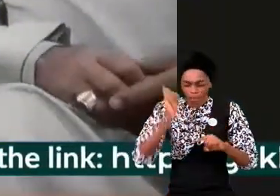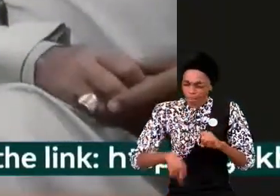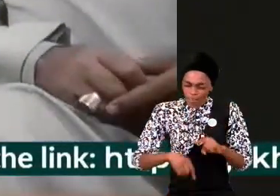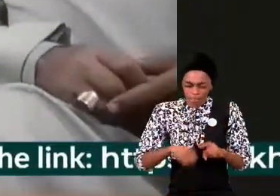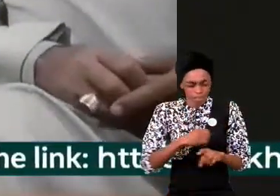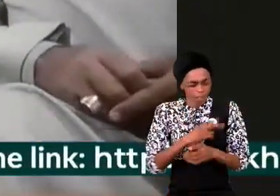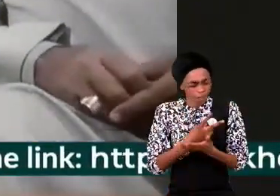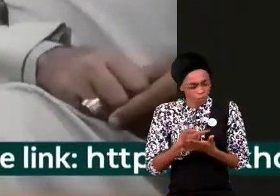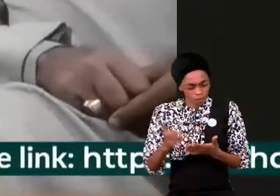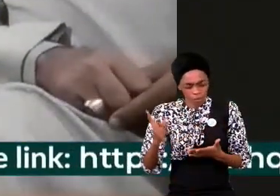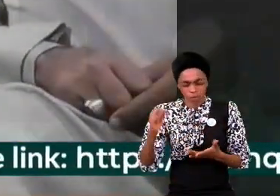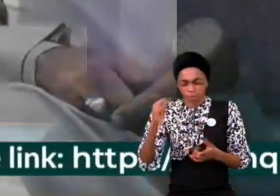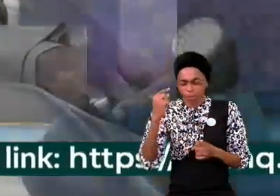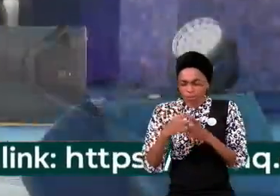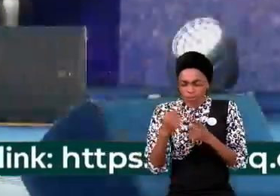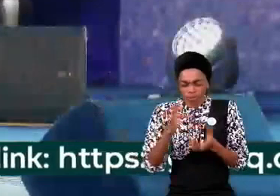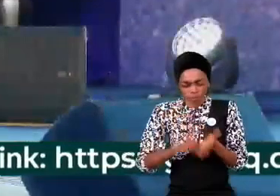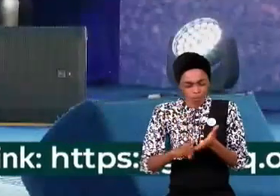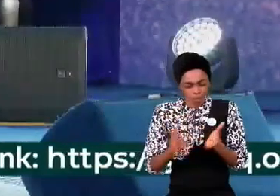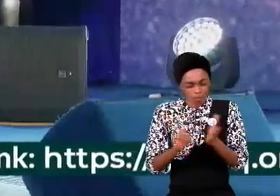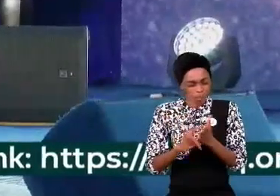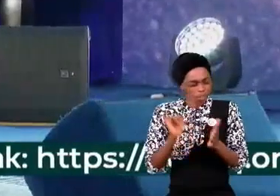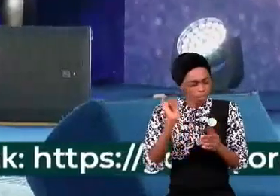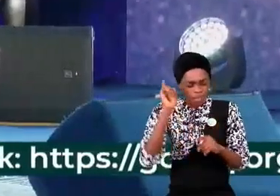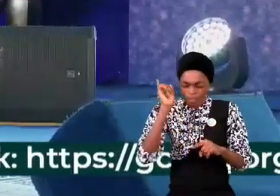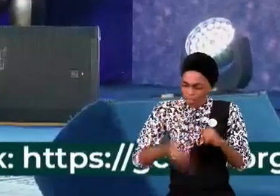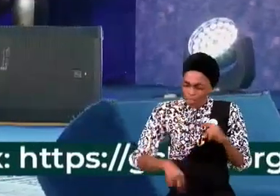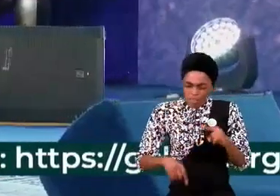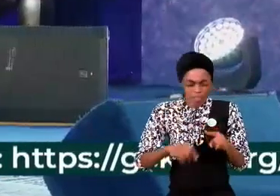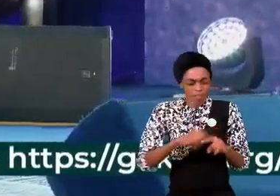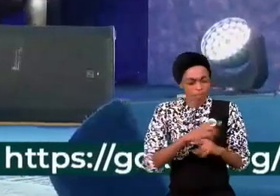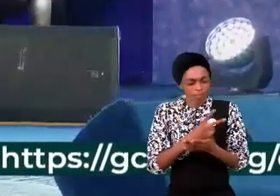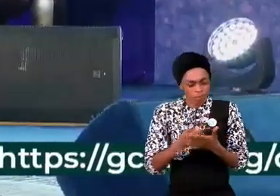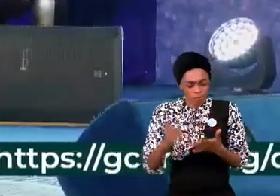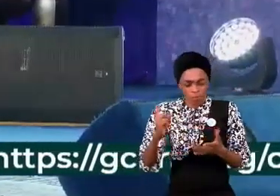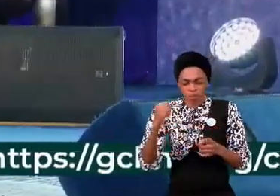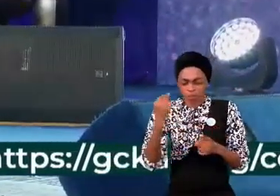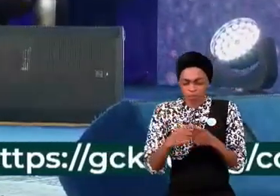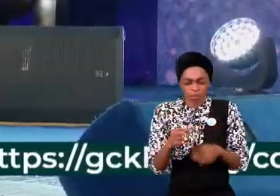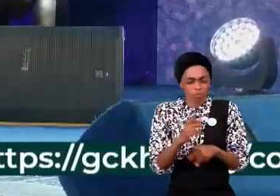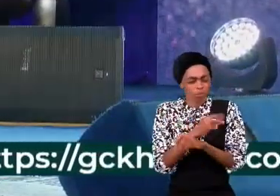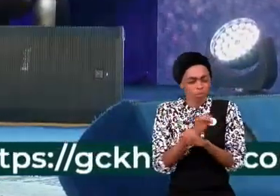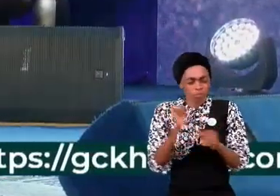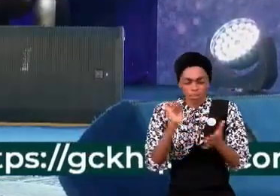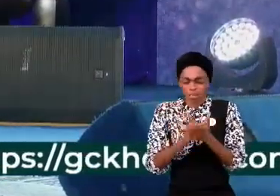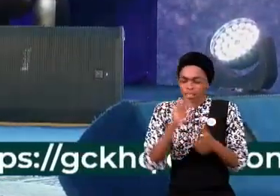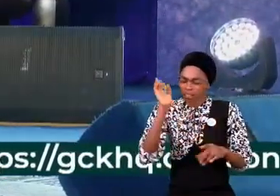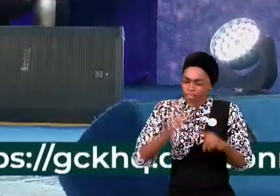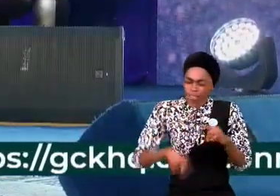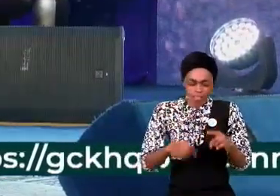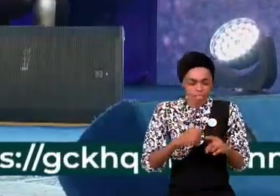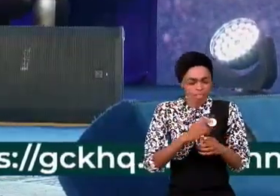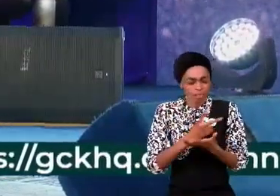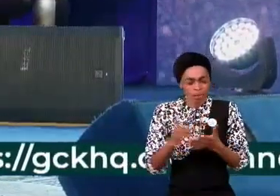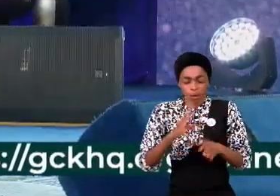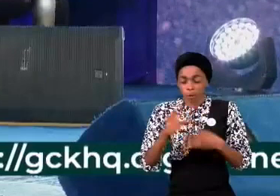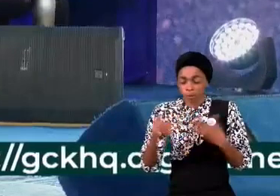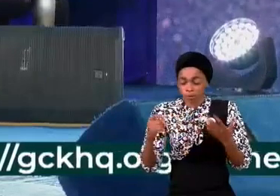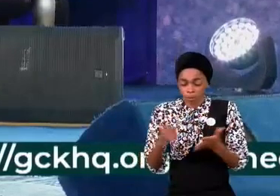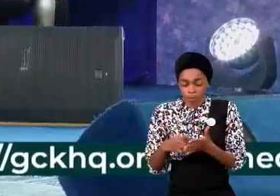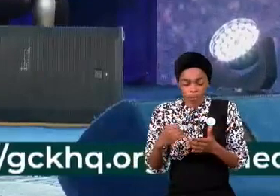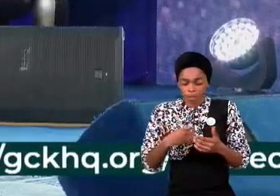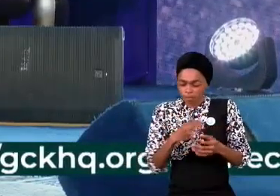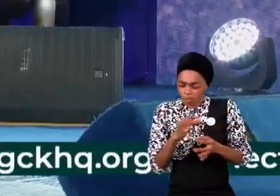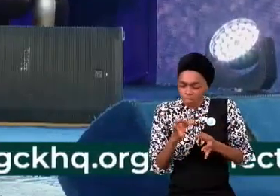redemption that cannot fail. All these have indicated they have heard your word, and the word has brought faith in